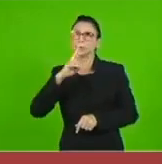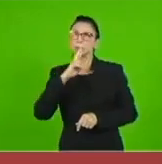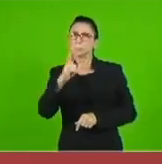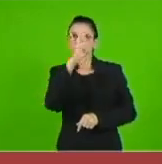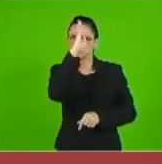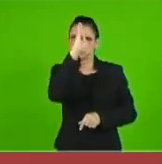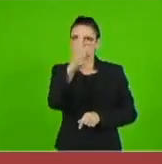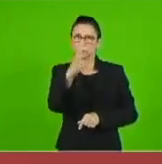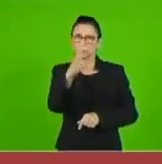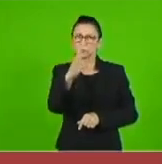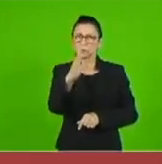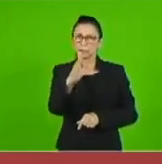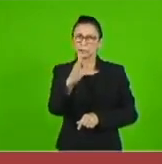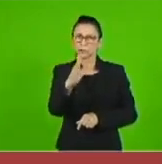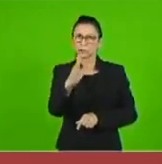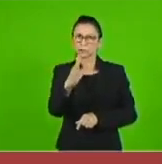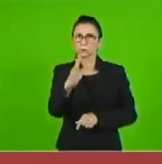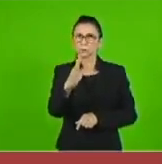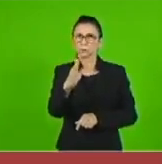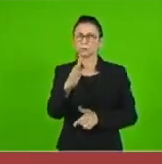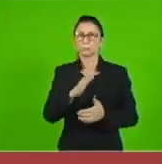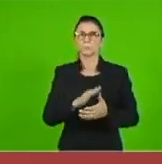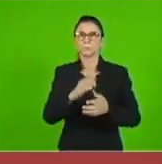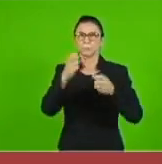a direct answer to many